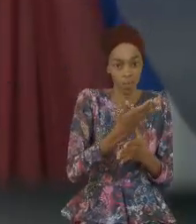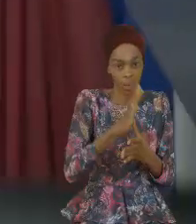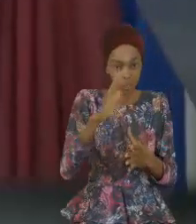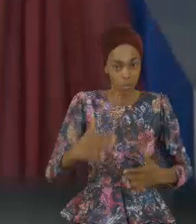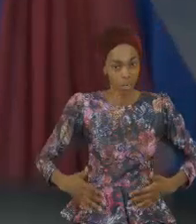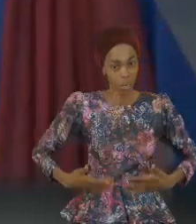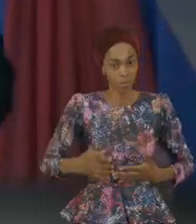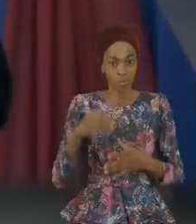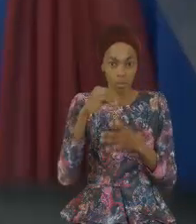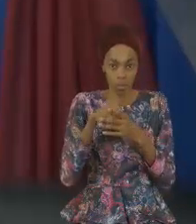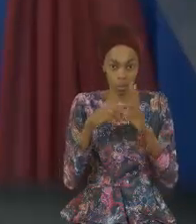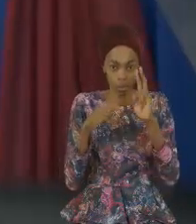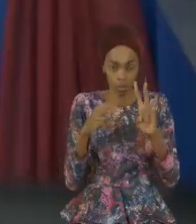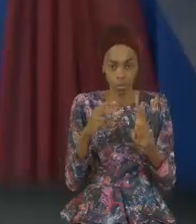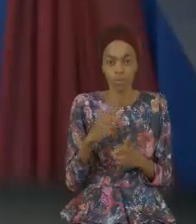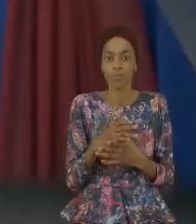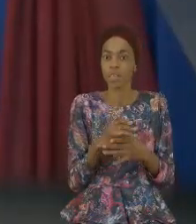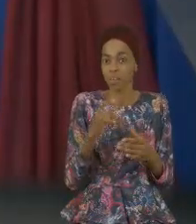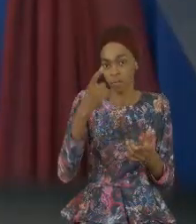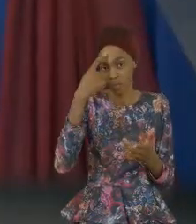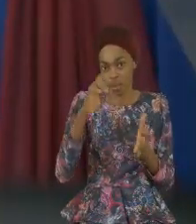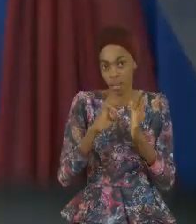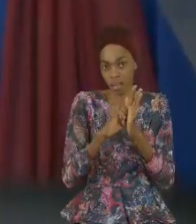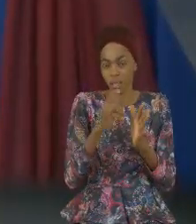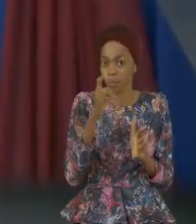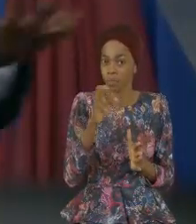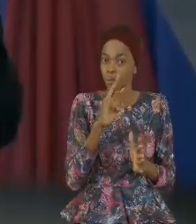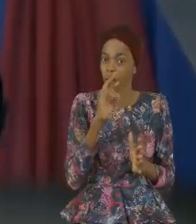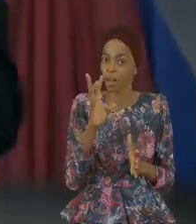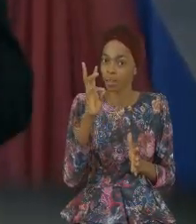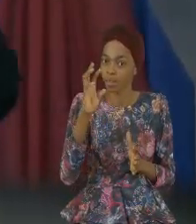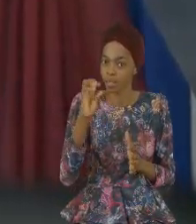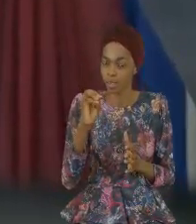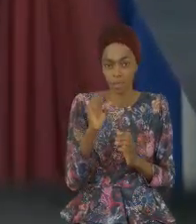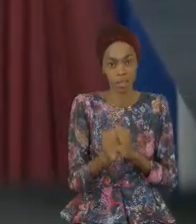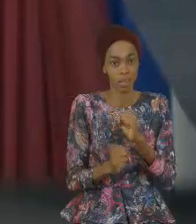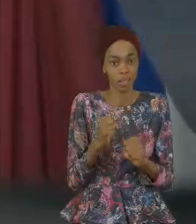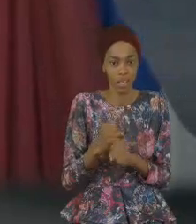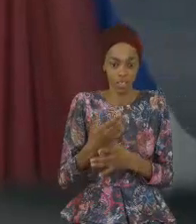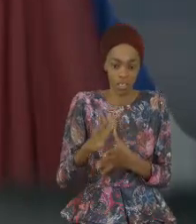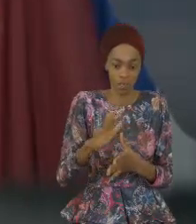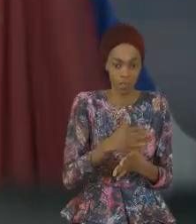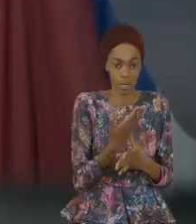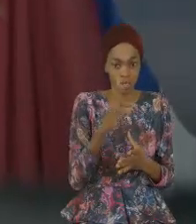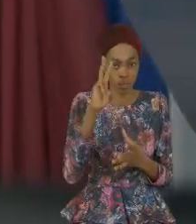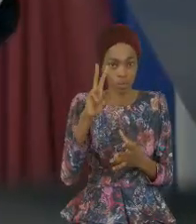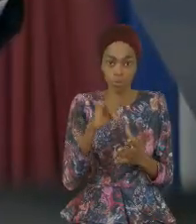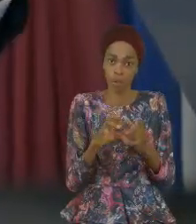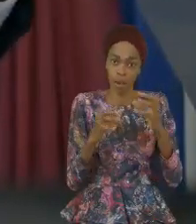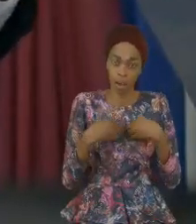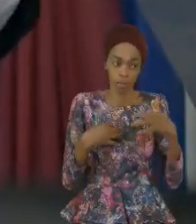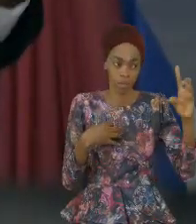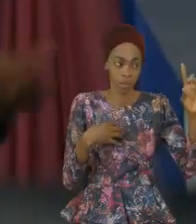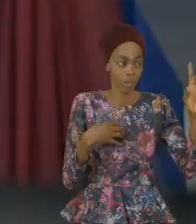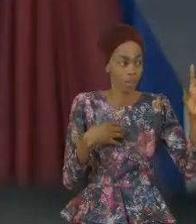Let's say, for example, you are now 60 years of age. Divide into two. You have 30, 30. Am I